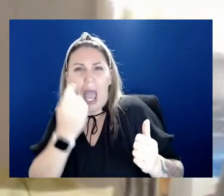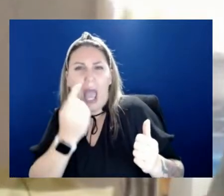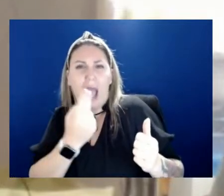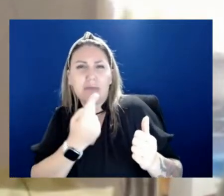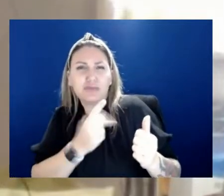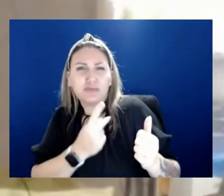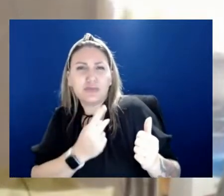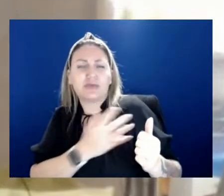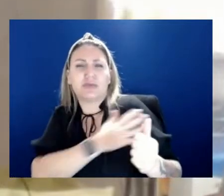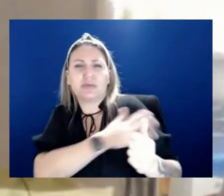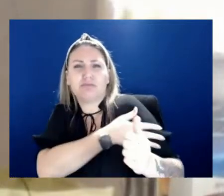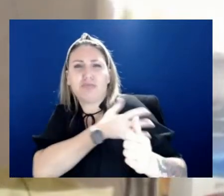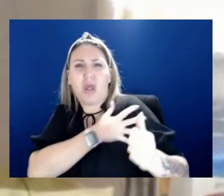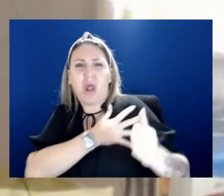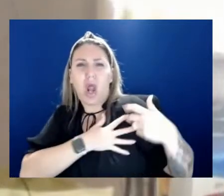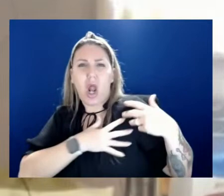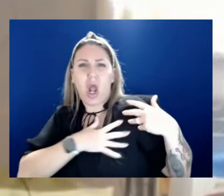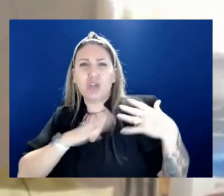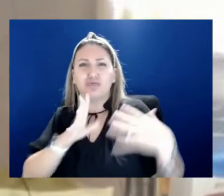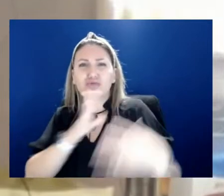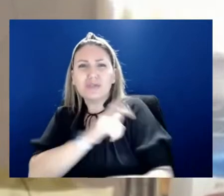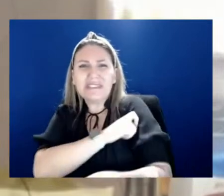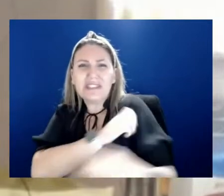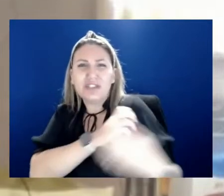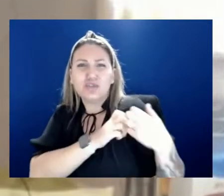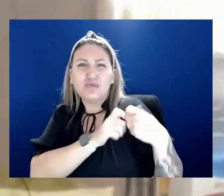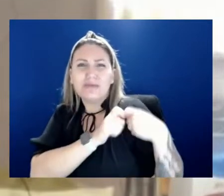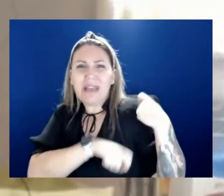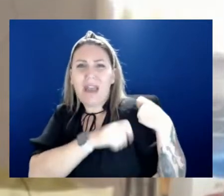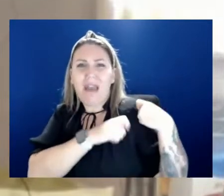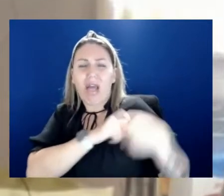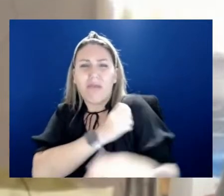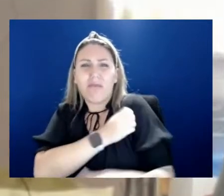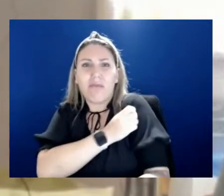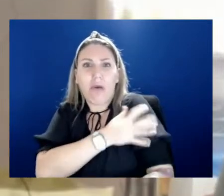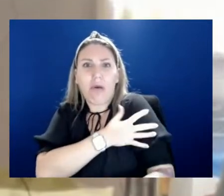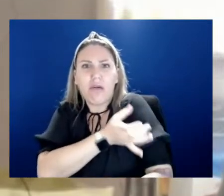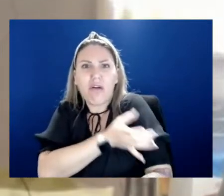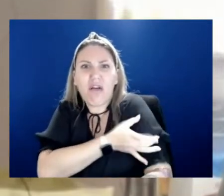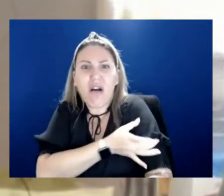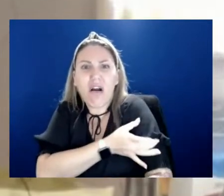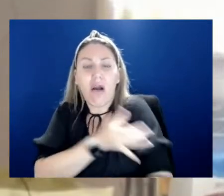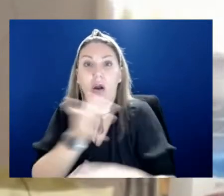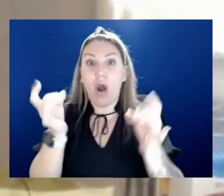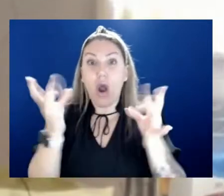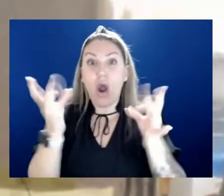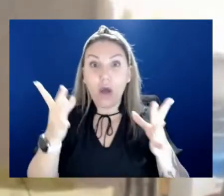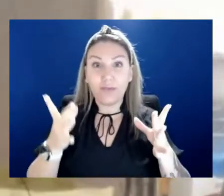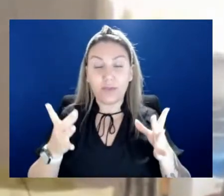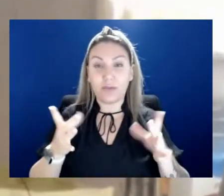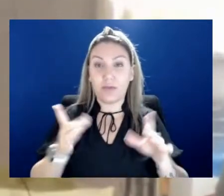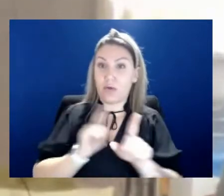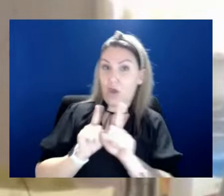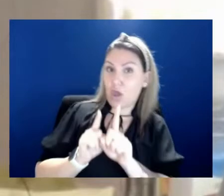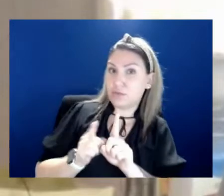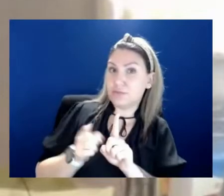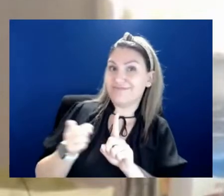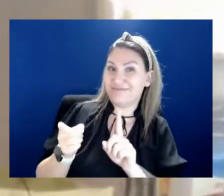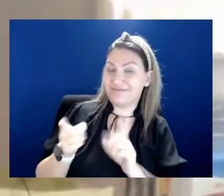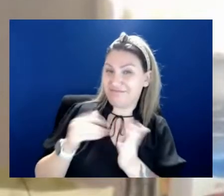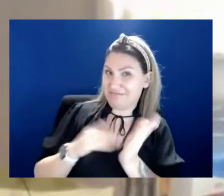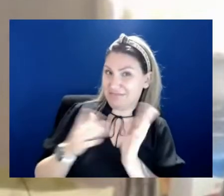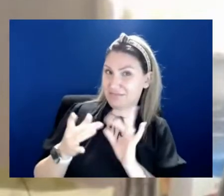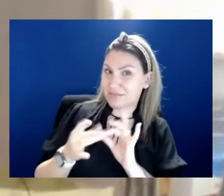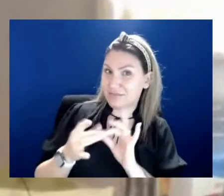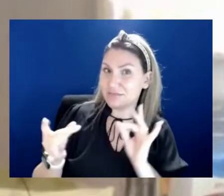tissue, and it's a quite devastating wound. Now, also, as Dr. Maxime can